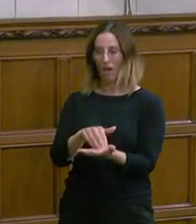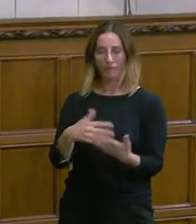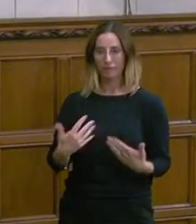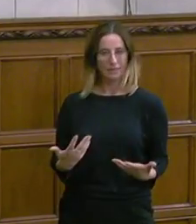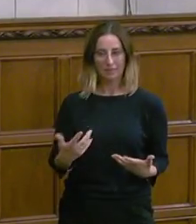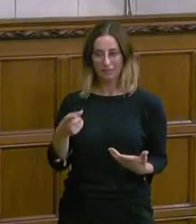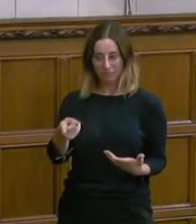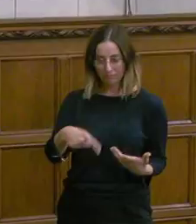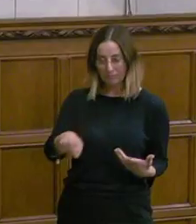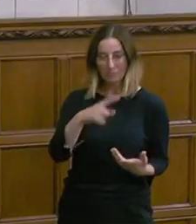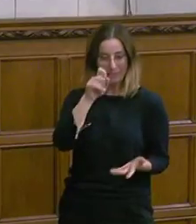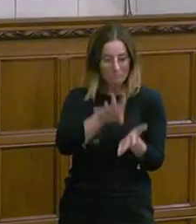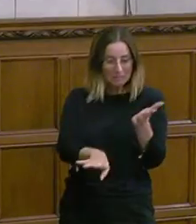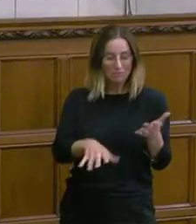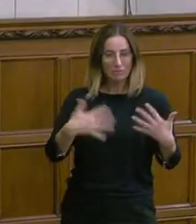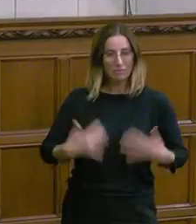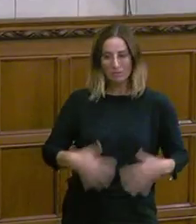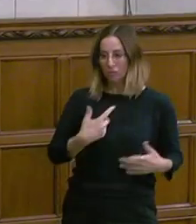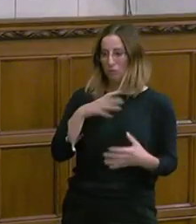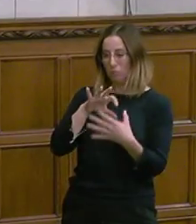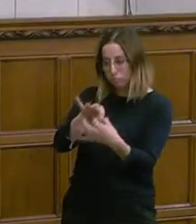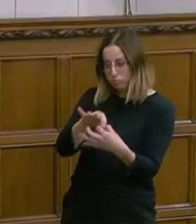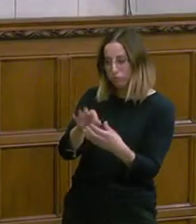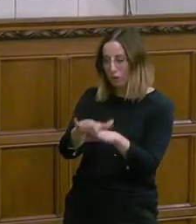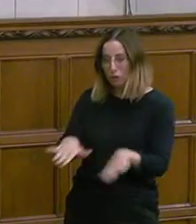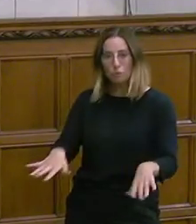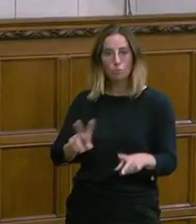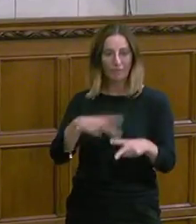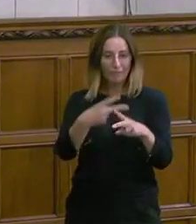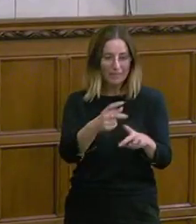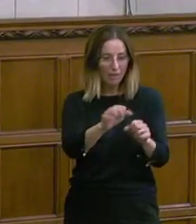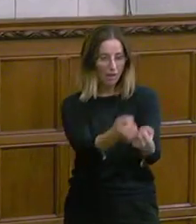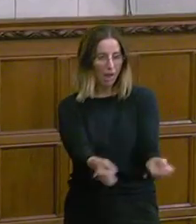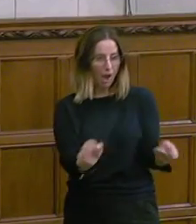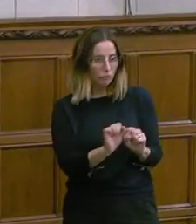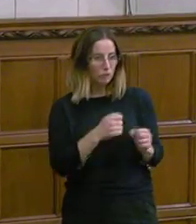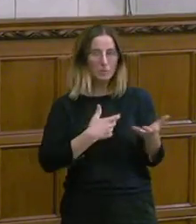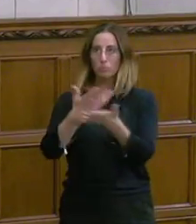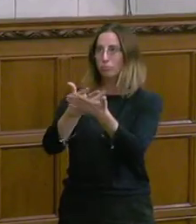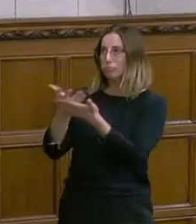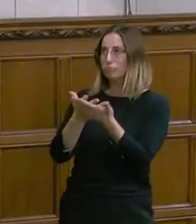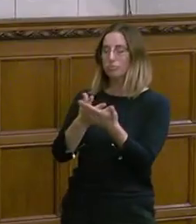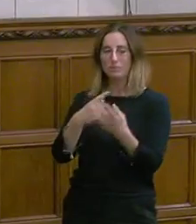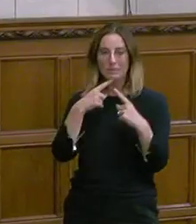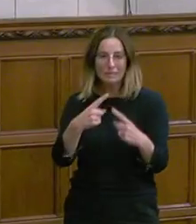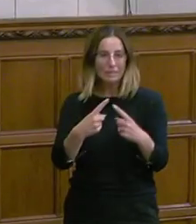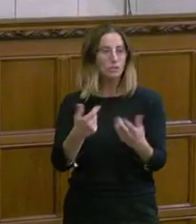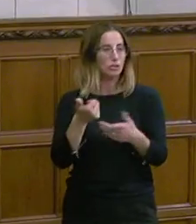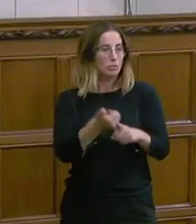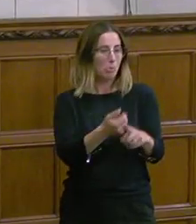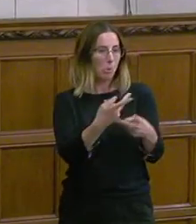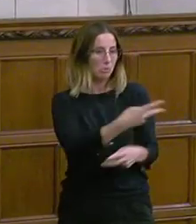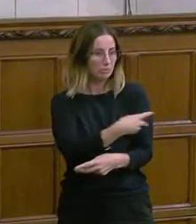was a magnificent experience to interact with the children, to visit their classrooms and talk to teachers and support staff.